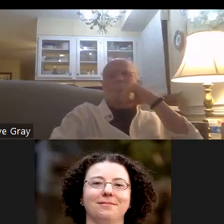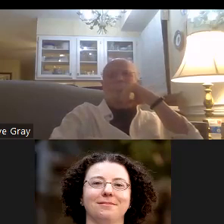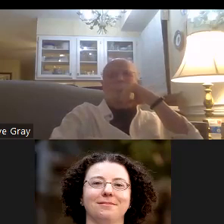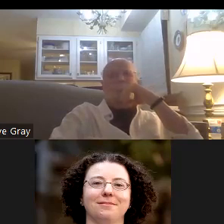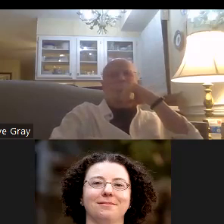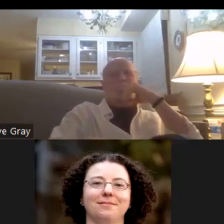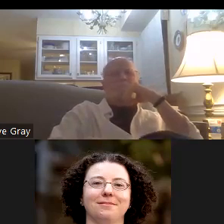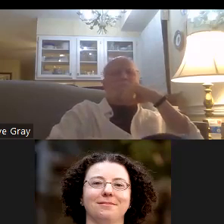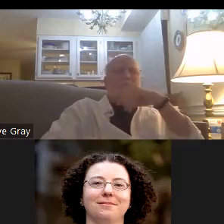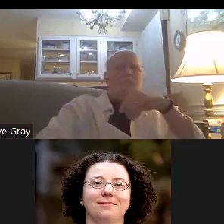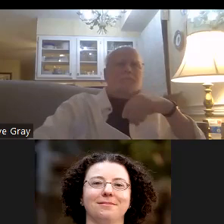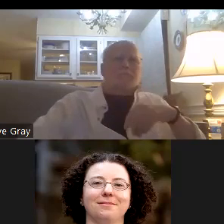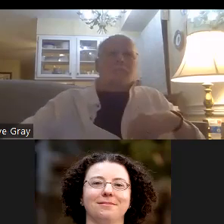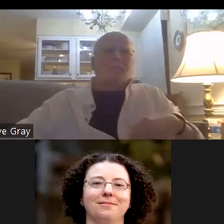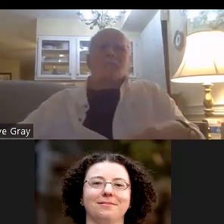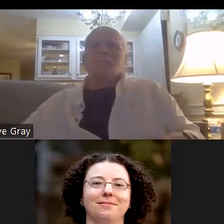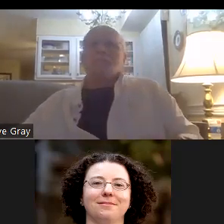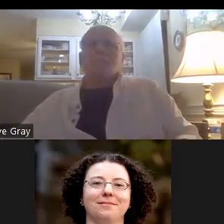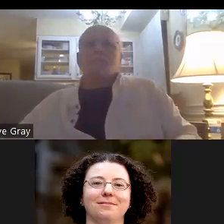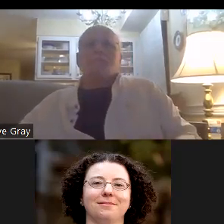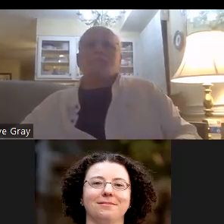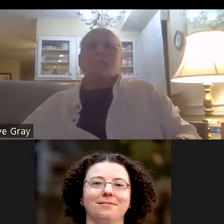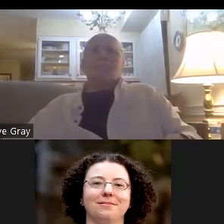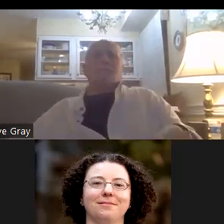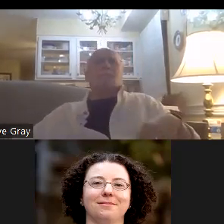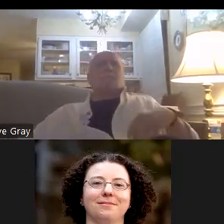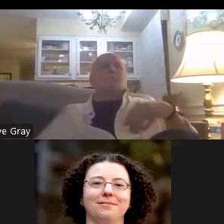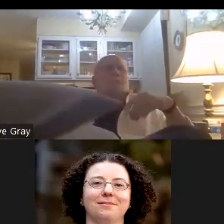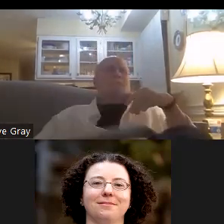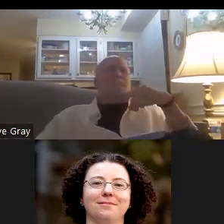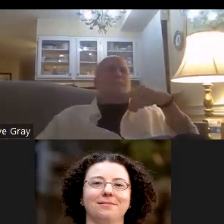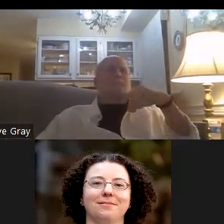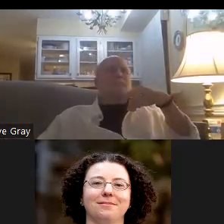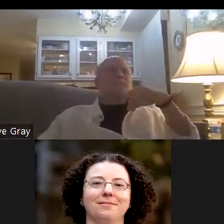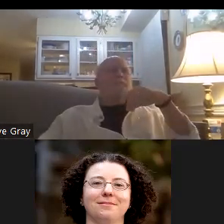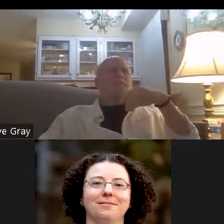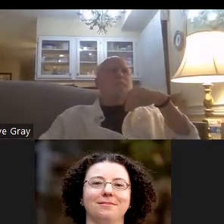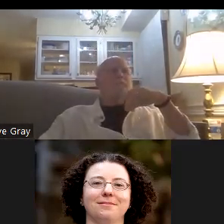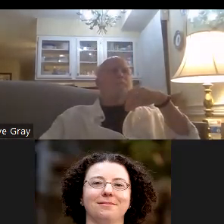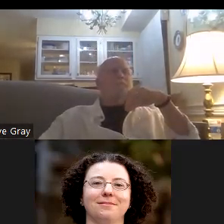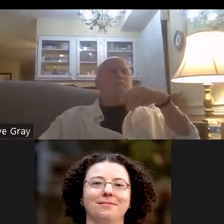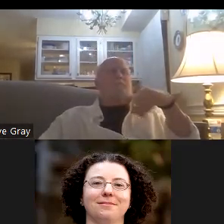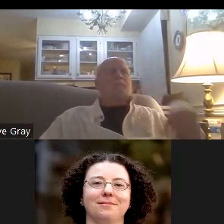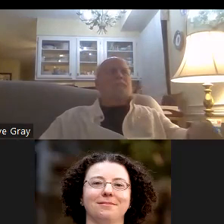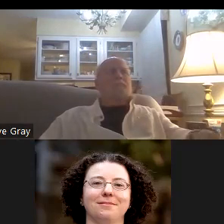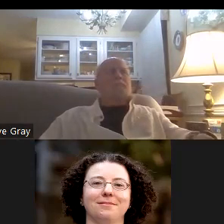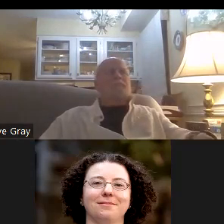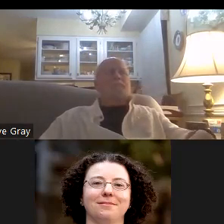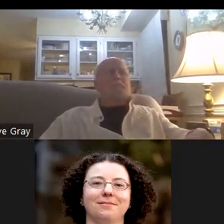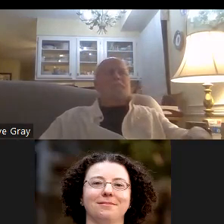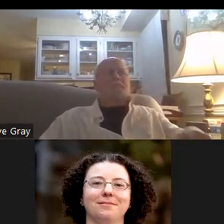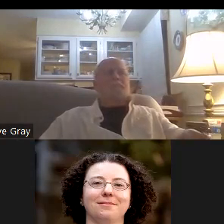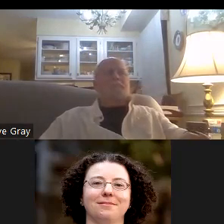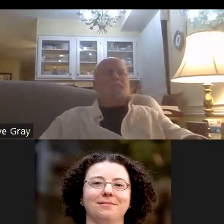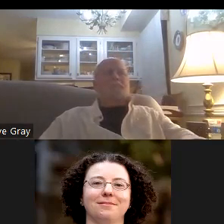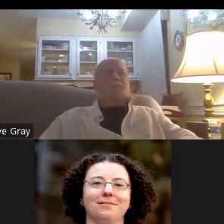in public health, the CPH exam is something that you can take after your master's, or it's something you can take after, like,